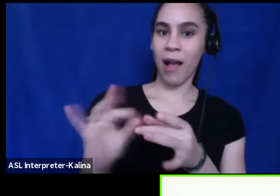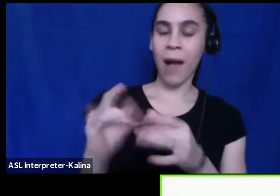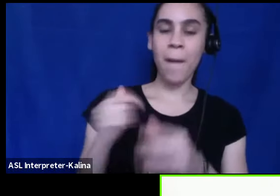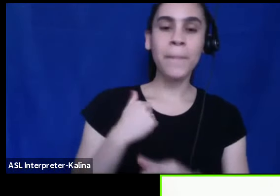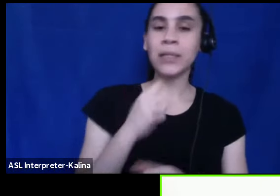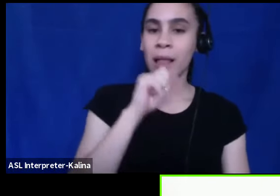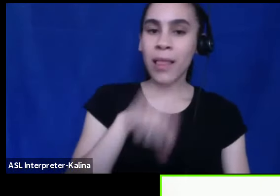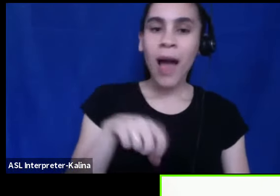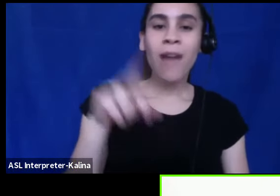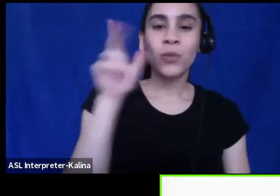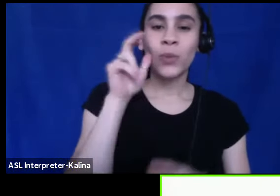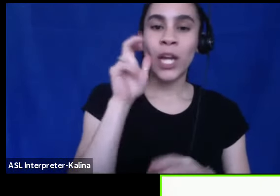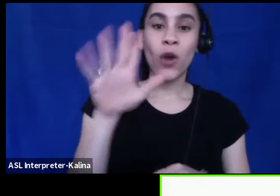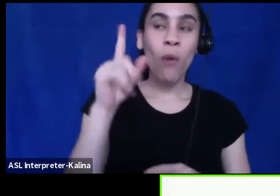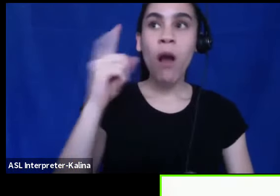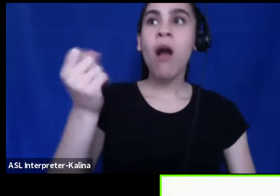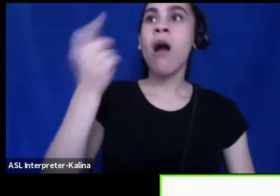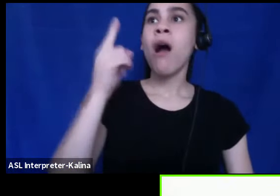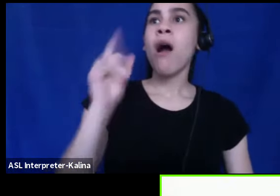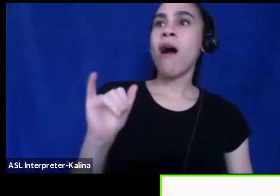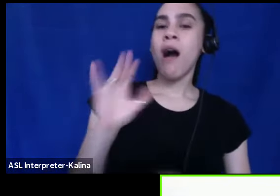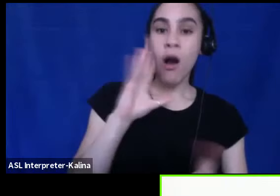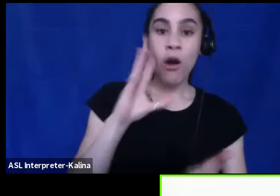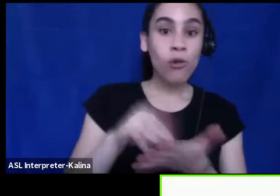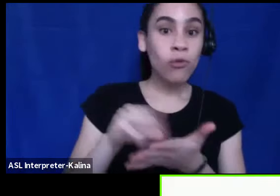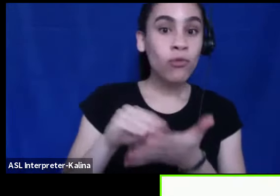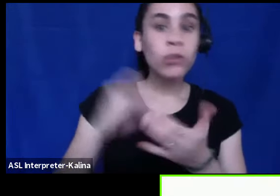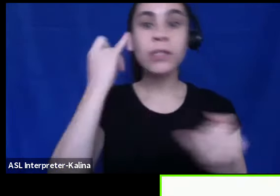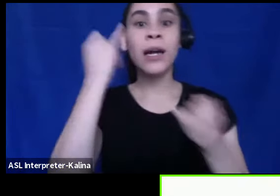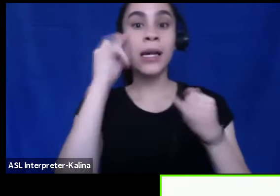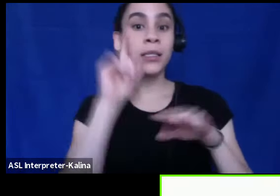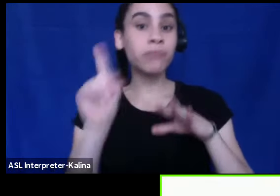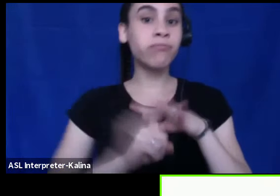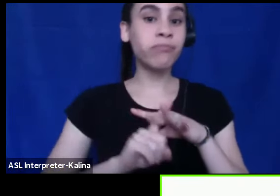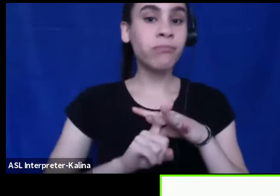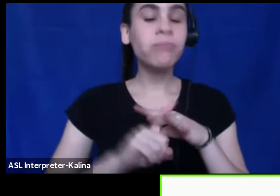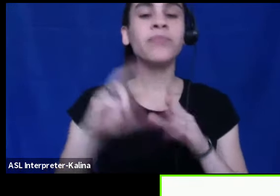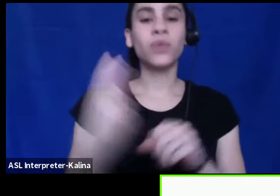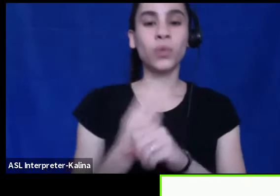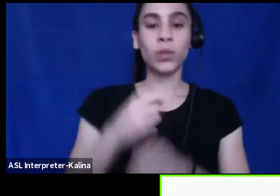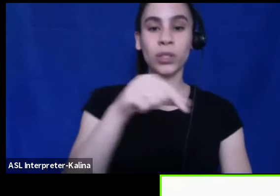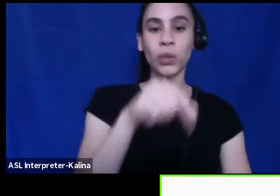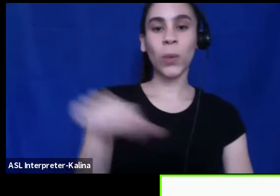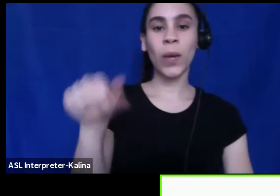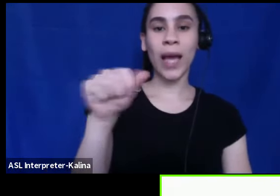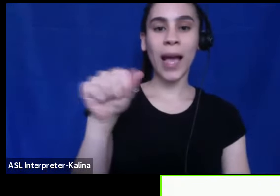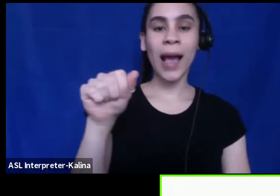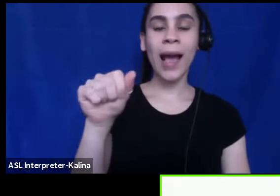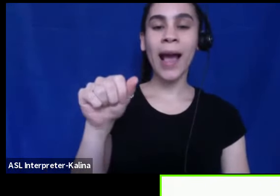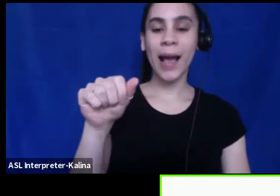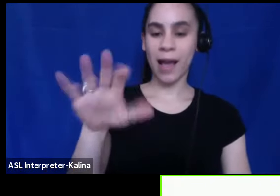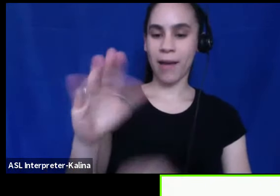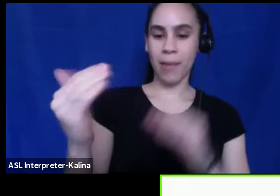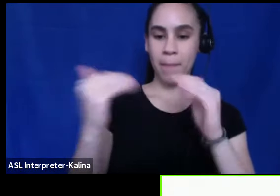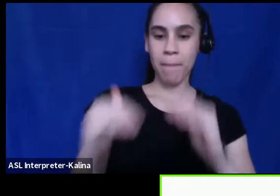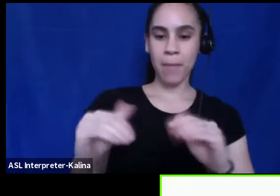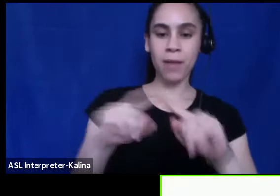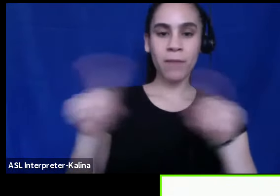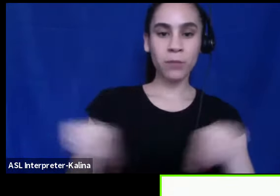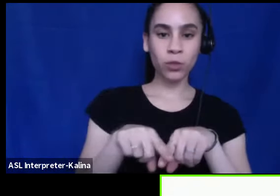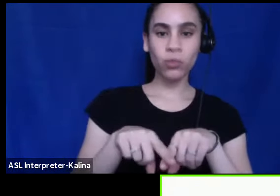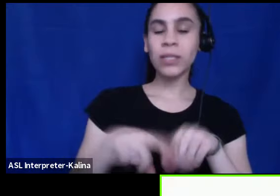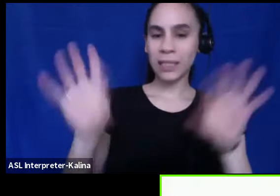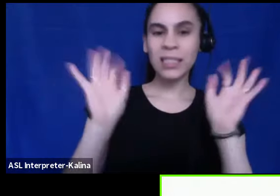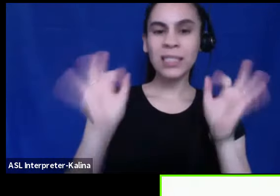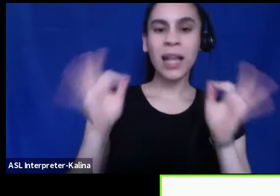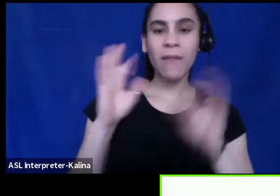aha moments, any just ideas you have, and then use the Q&A down at the bottom of your screen. We'll definitely have time